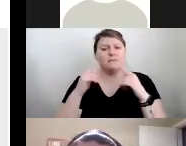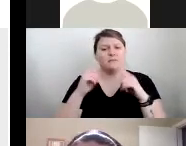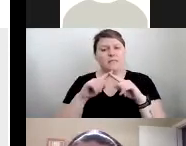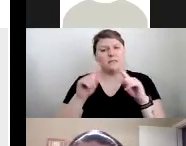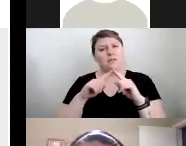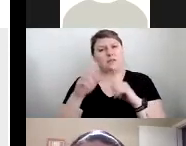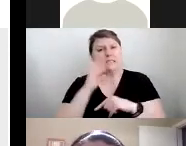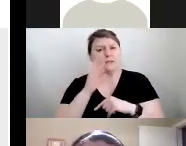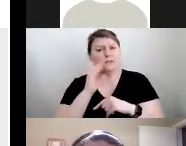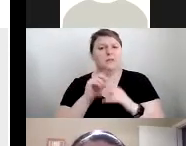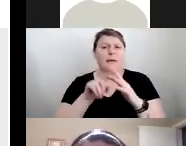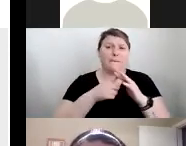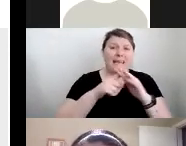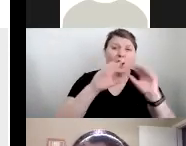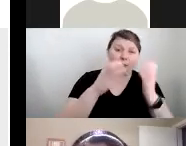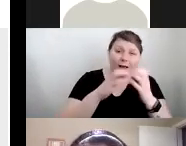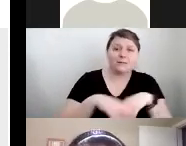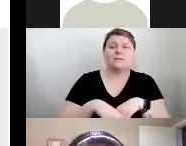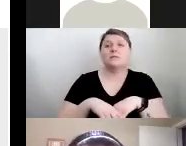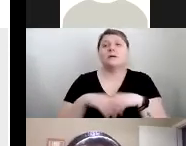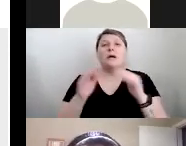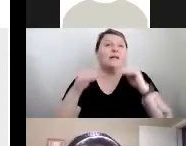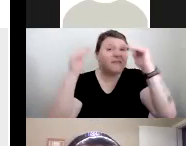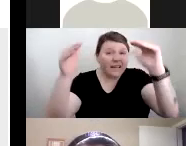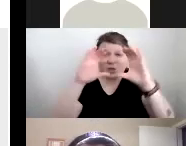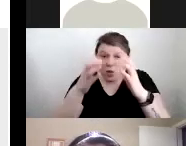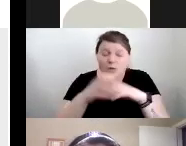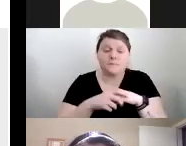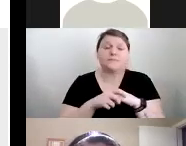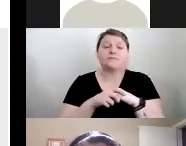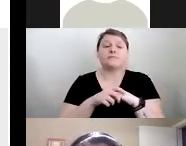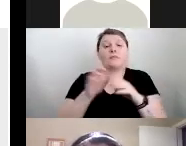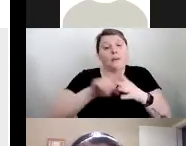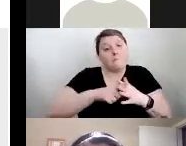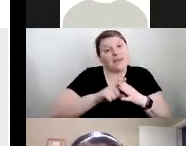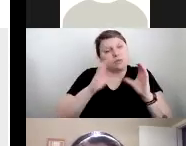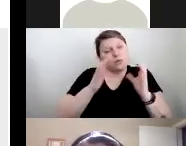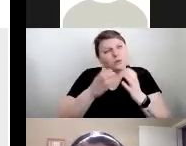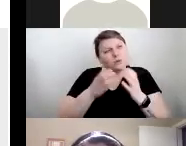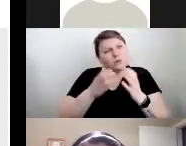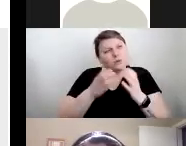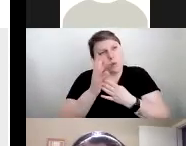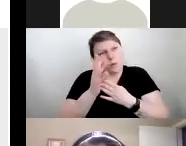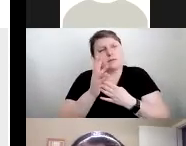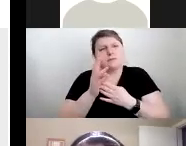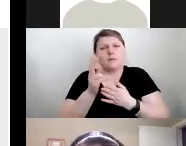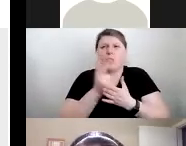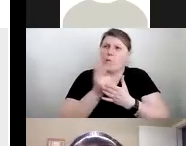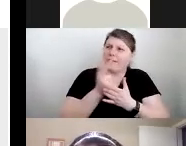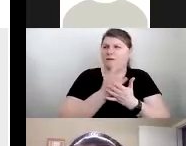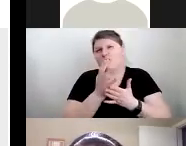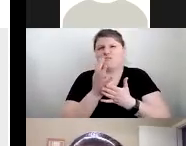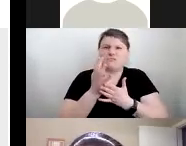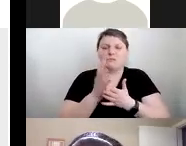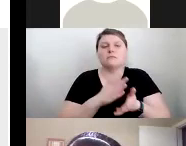experiences. They have a beginner course and then an advanced course. And the beginner's course, I think, is 4 weeks long. It may be 3 weeks long.